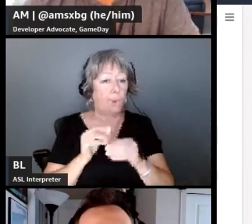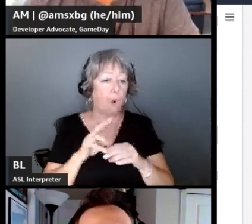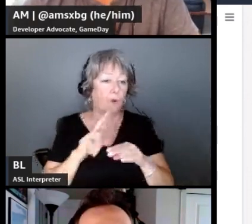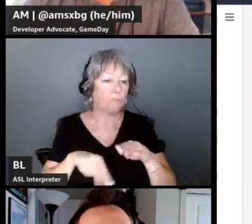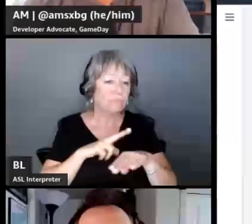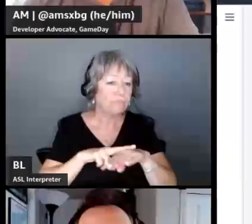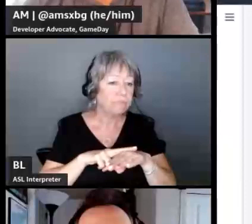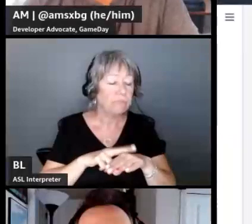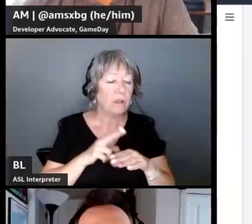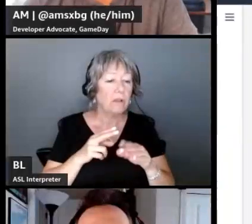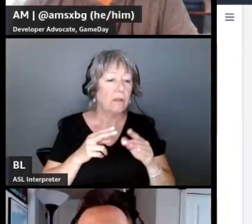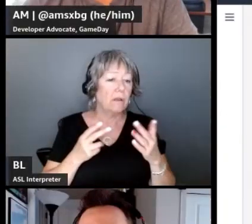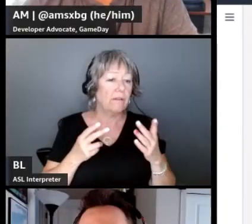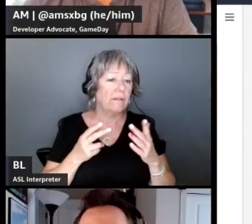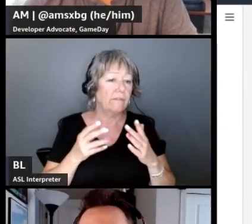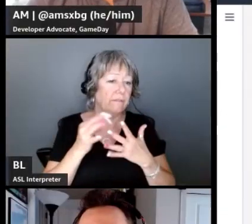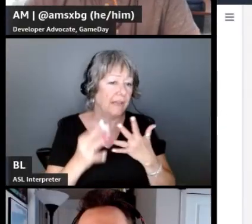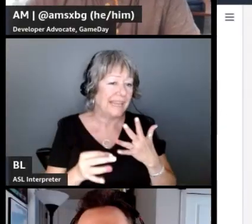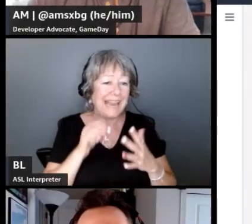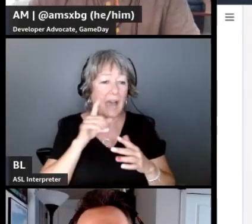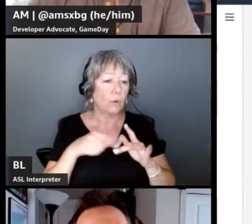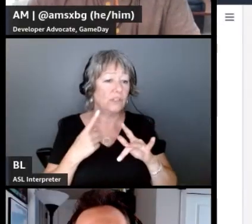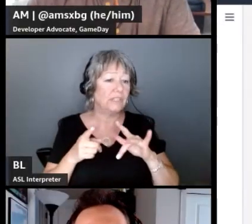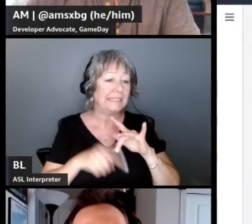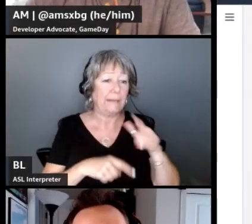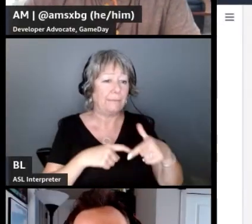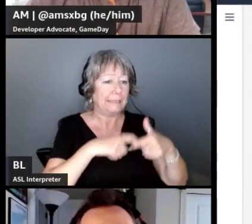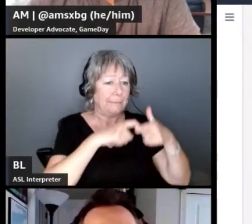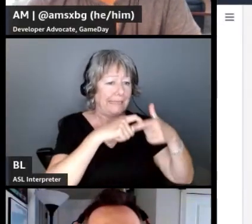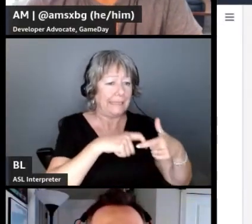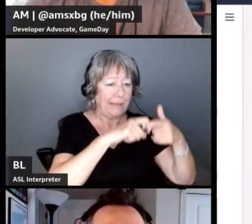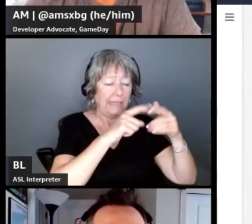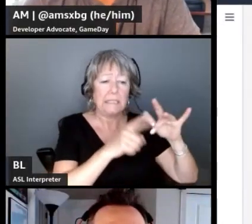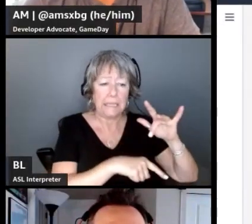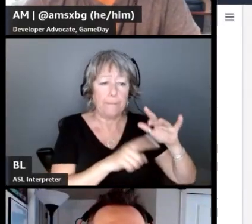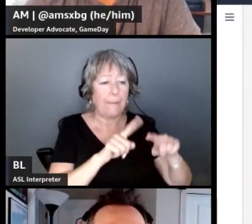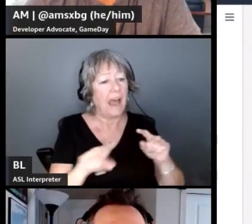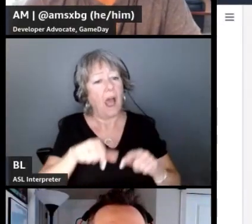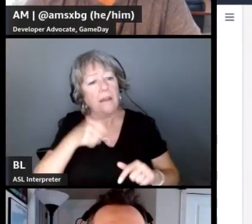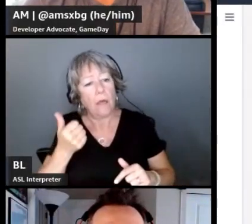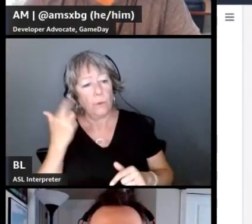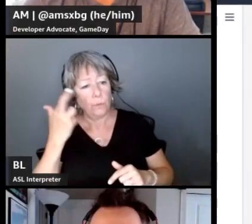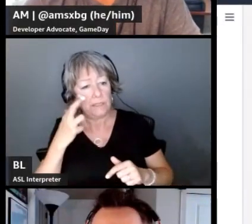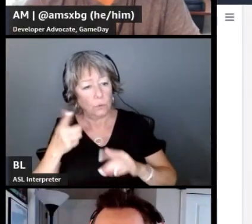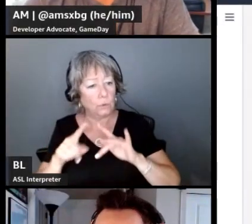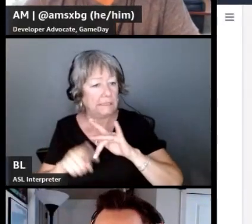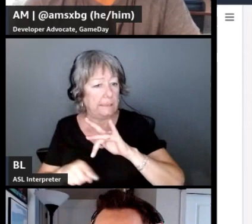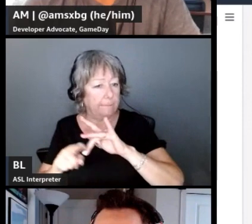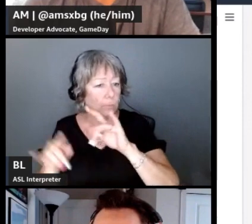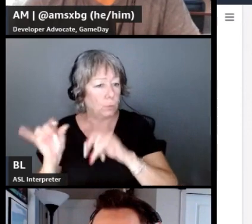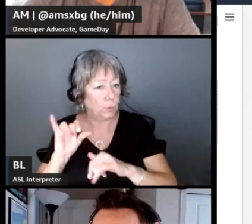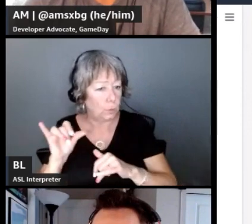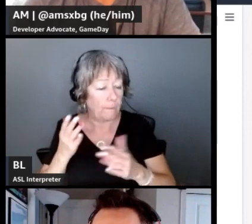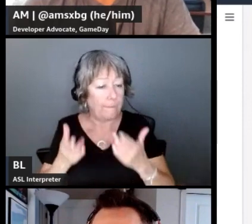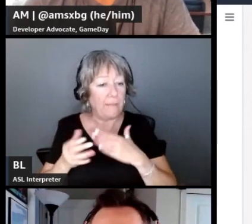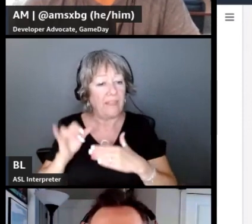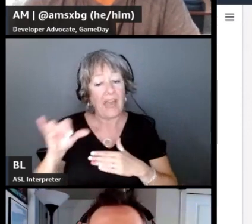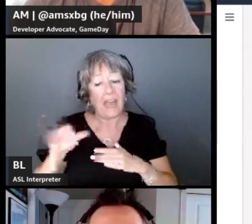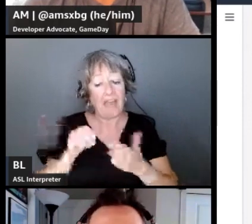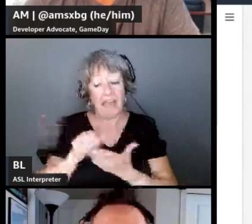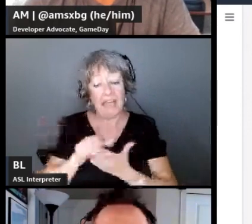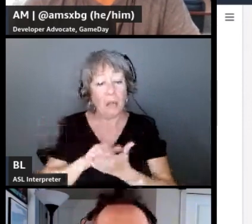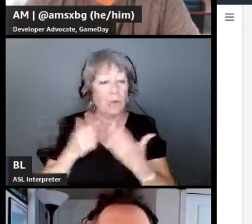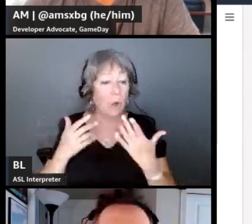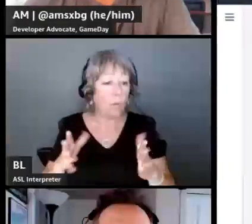about skipping, right? It's not about just skipping suspended accounts. It could be some other reason why you're skipping these accounts, right? Because maybe that account already has